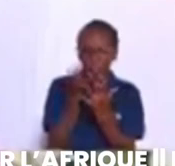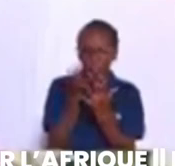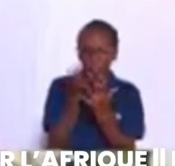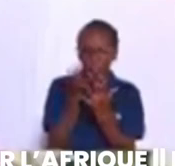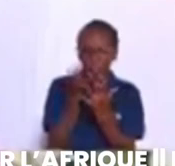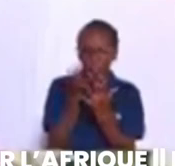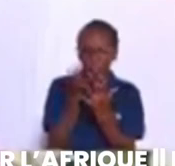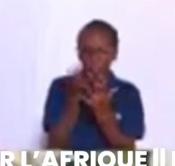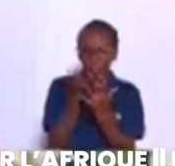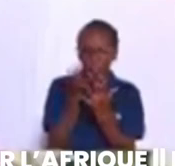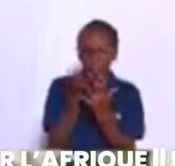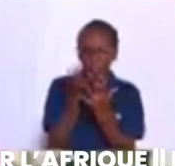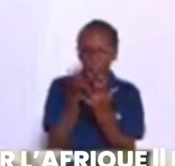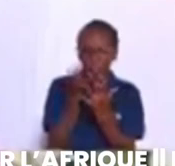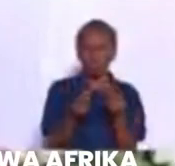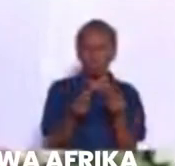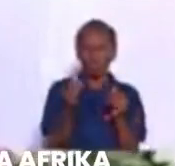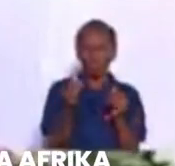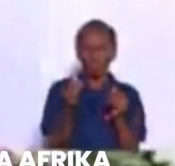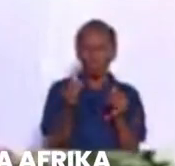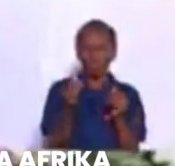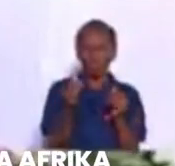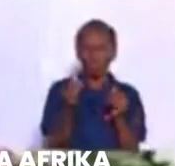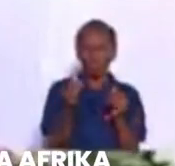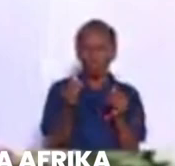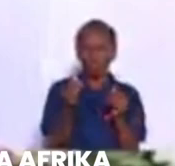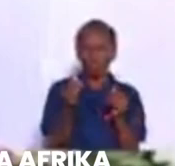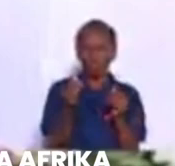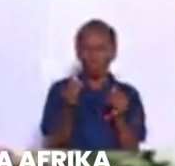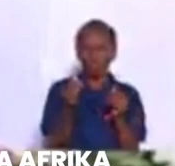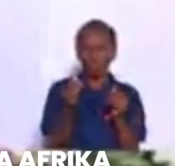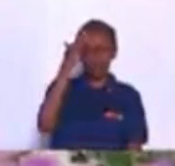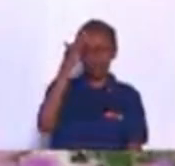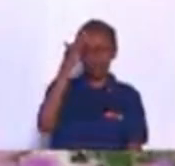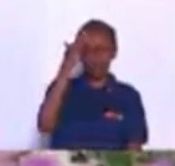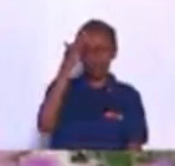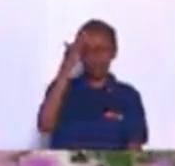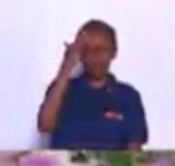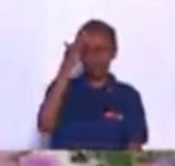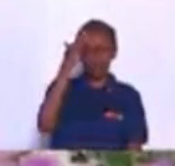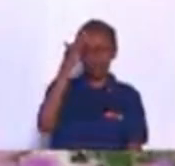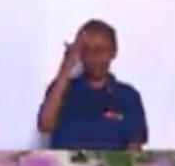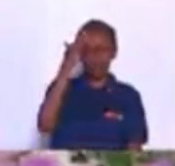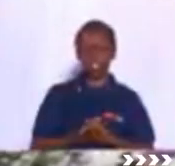we can solve if we could only know the methods.